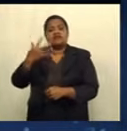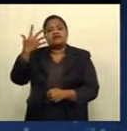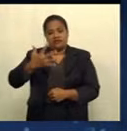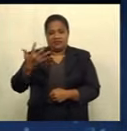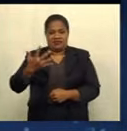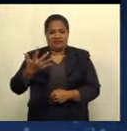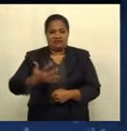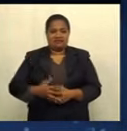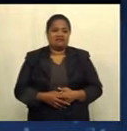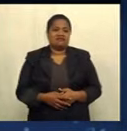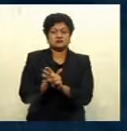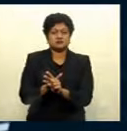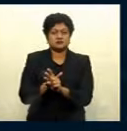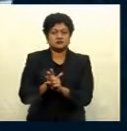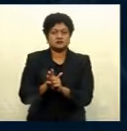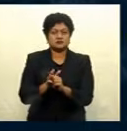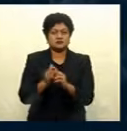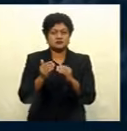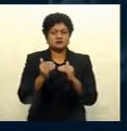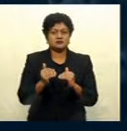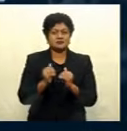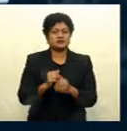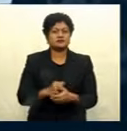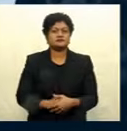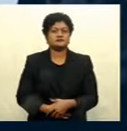at 15.